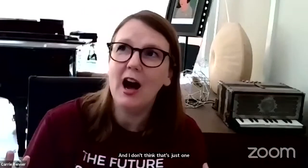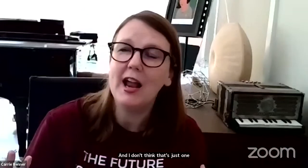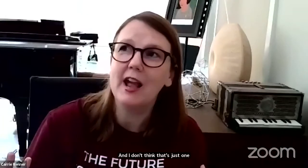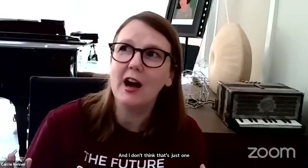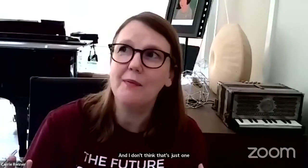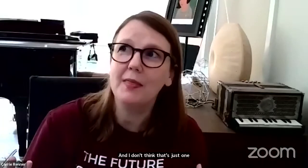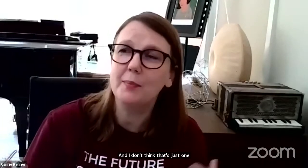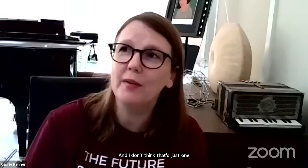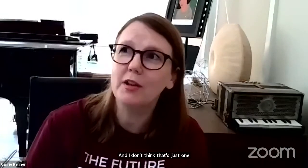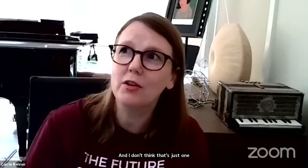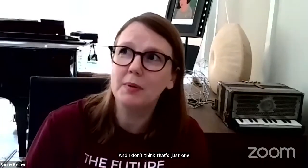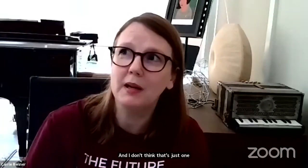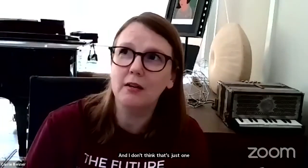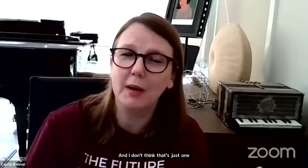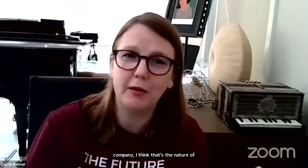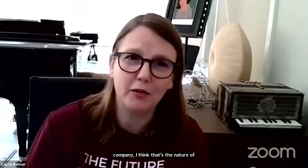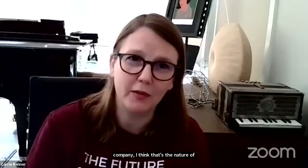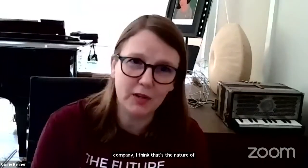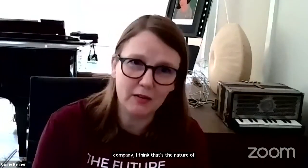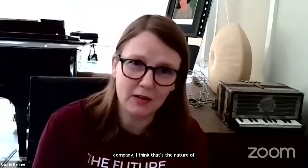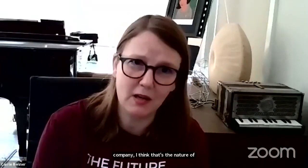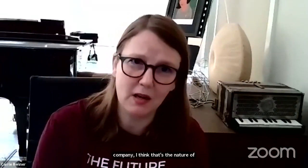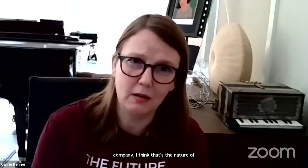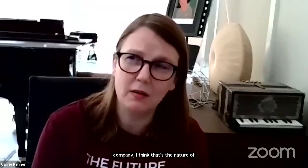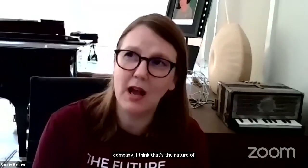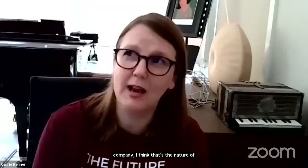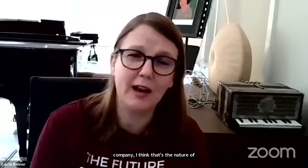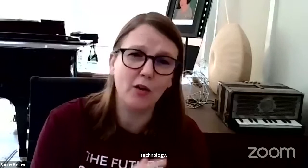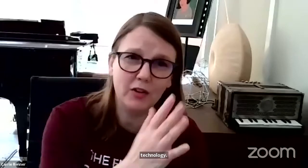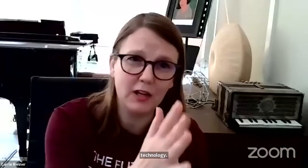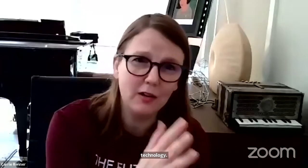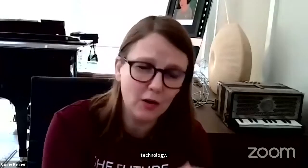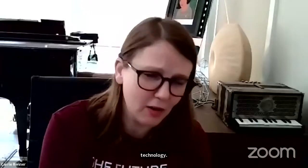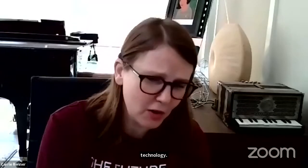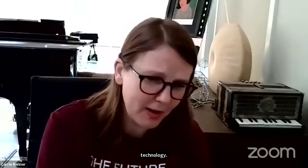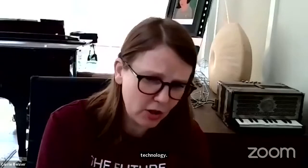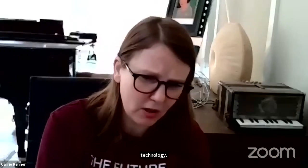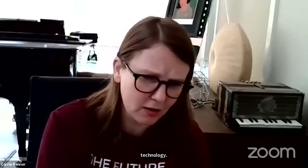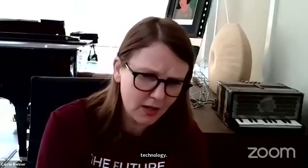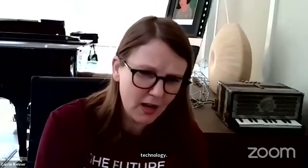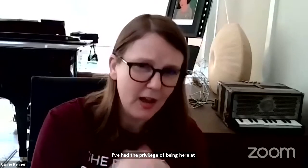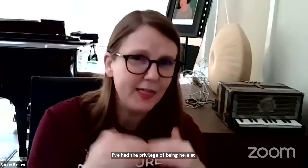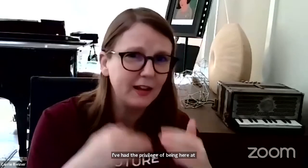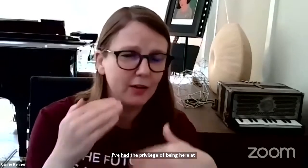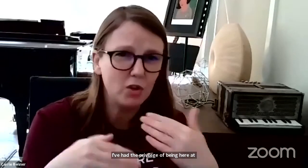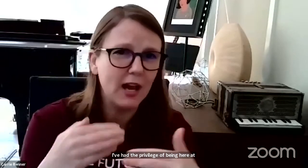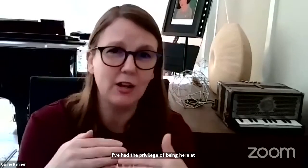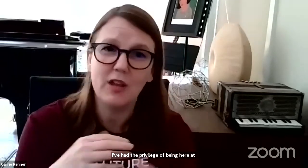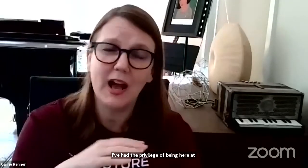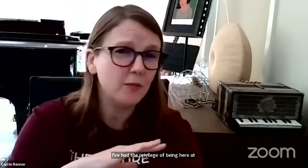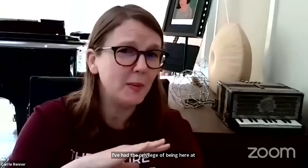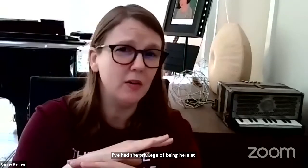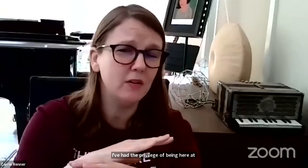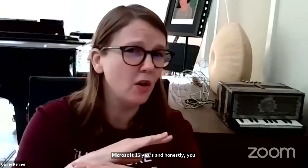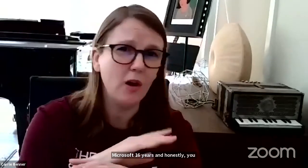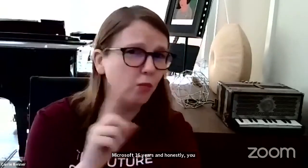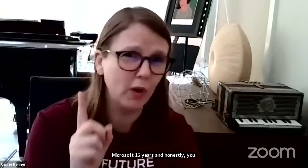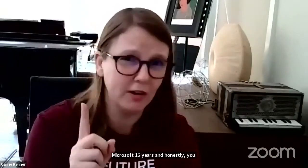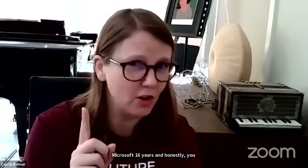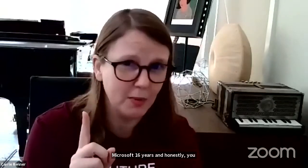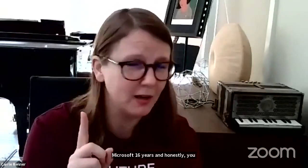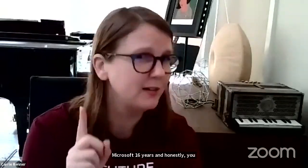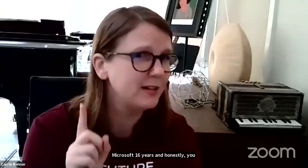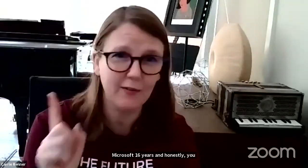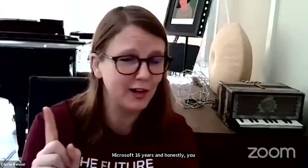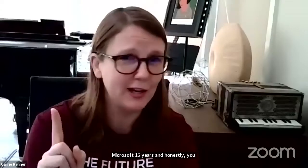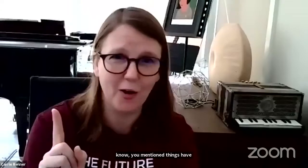technology. I've had the privilege of being here at Microsoft 16 years. And honestly, you mentioned things have changed. That's because not of